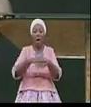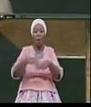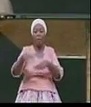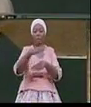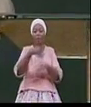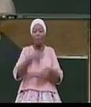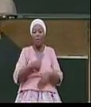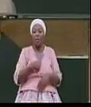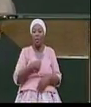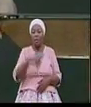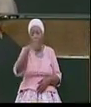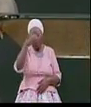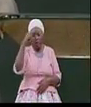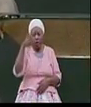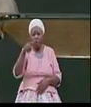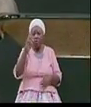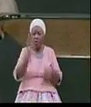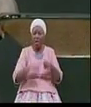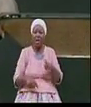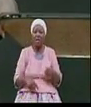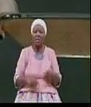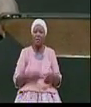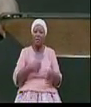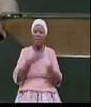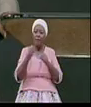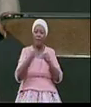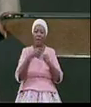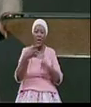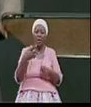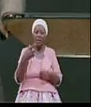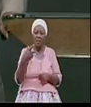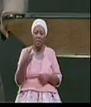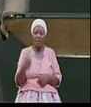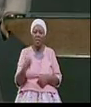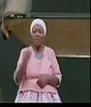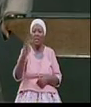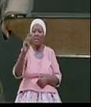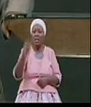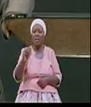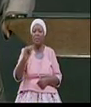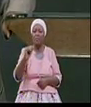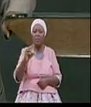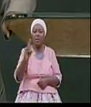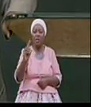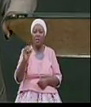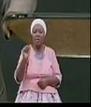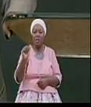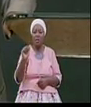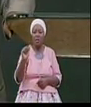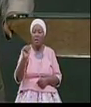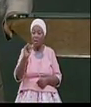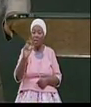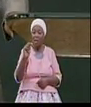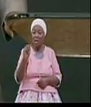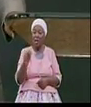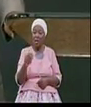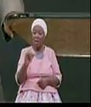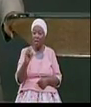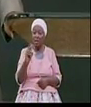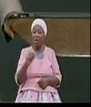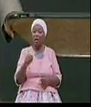because you couldn't fight the Midianite under your eyes, under your